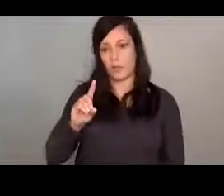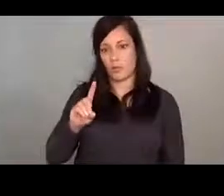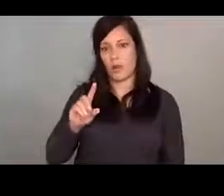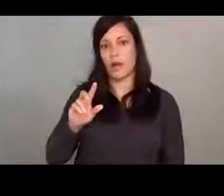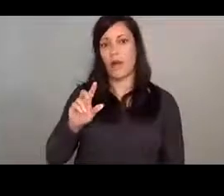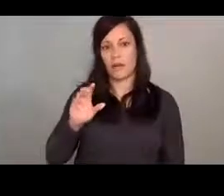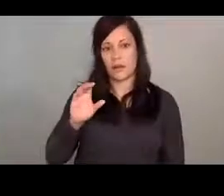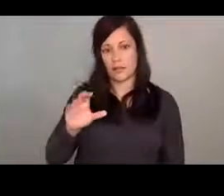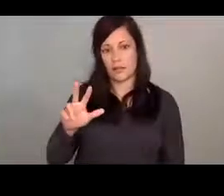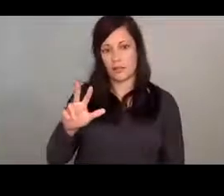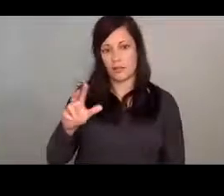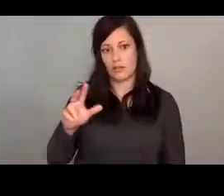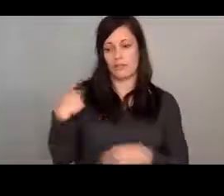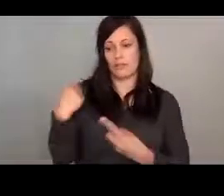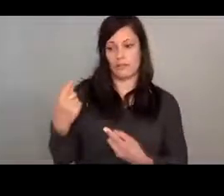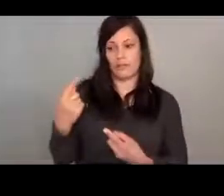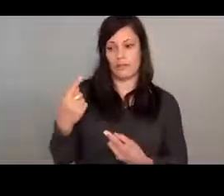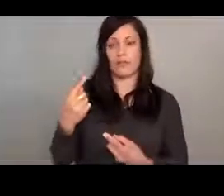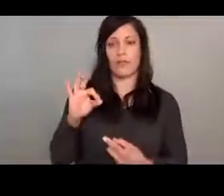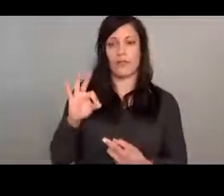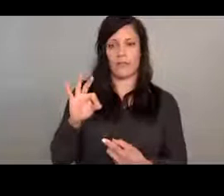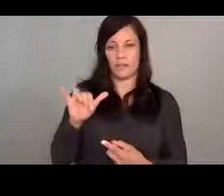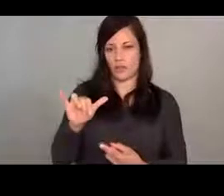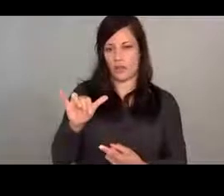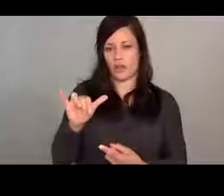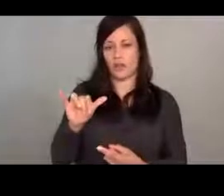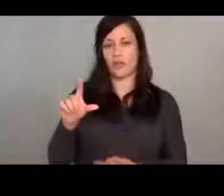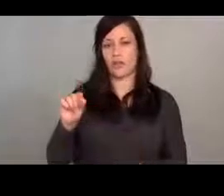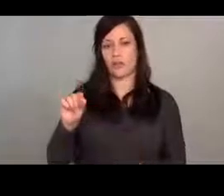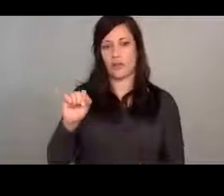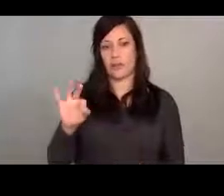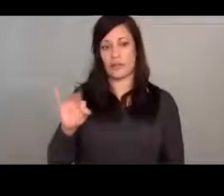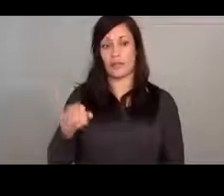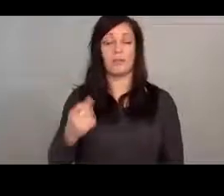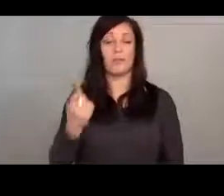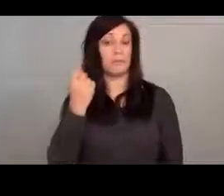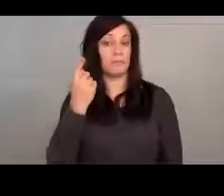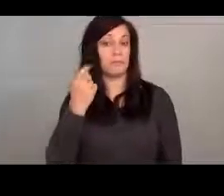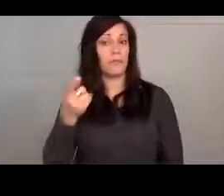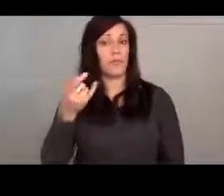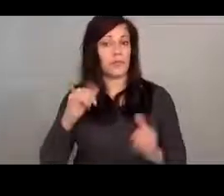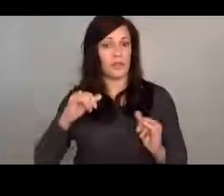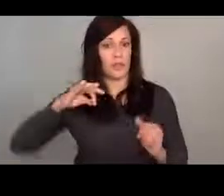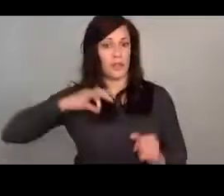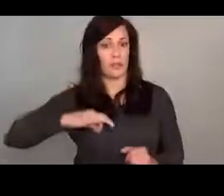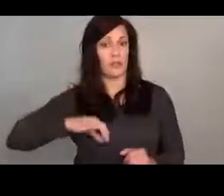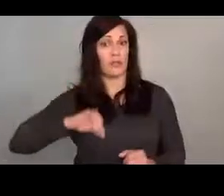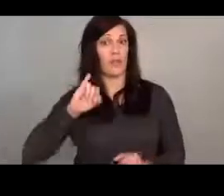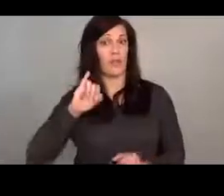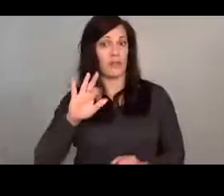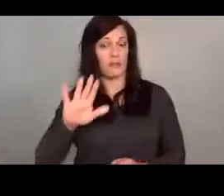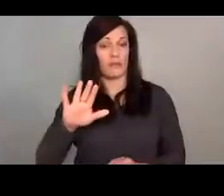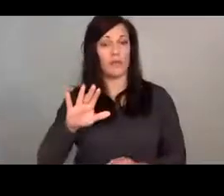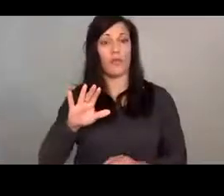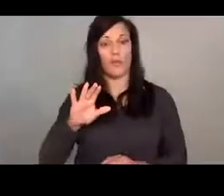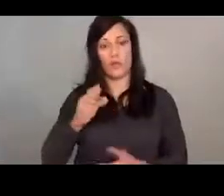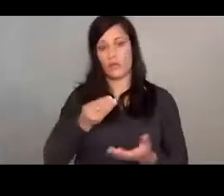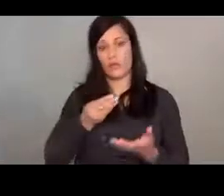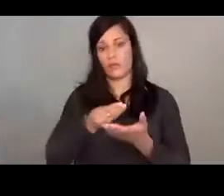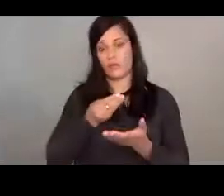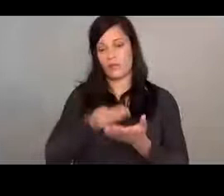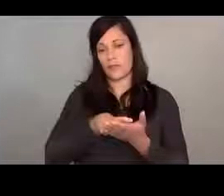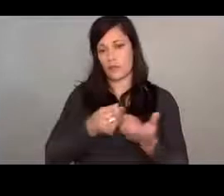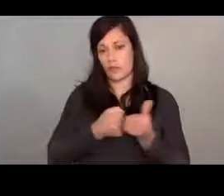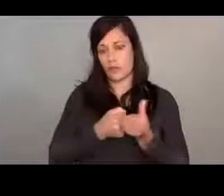year 2019. Now, you are still eligible if your fiscal sponsor has changed recently, but we'll still